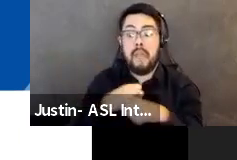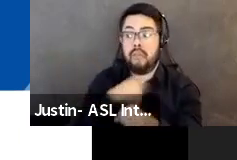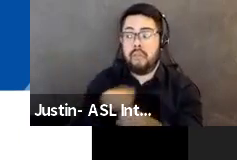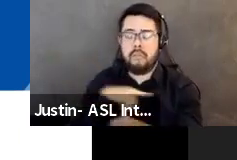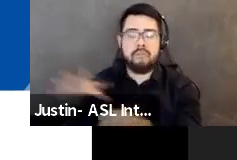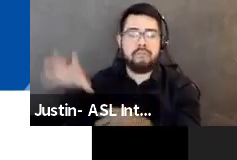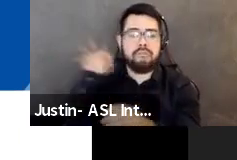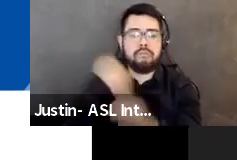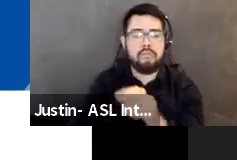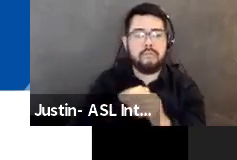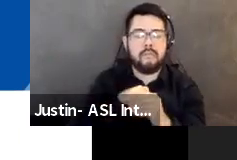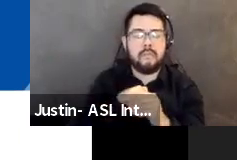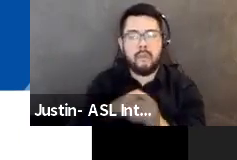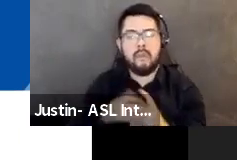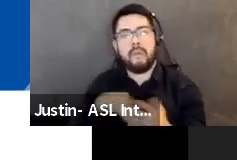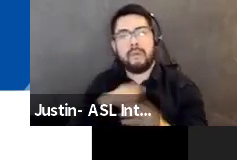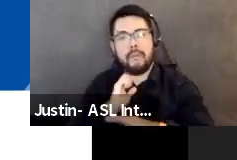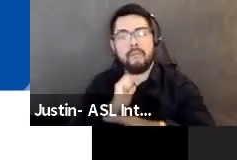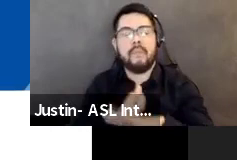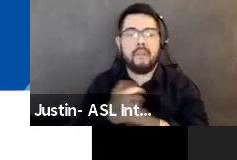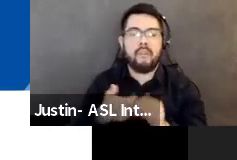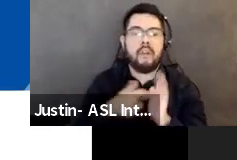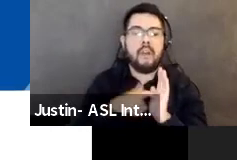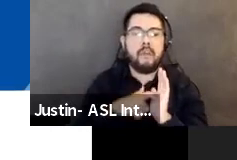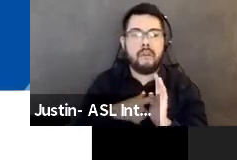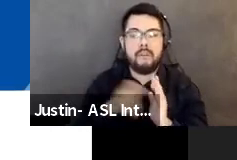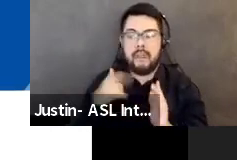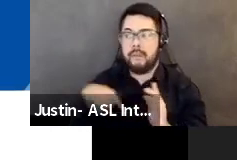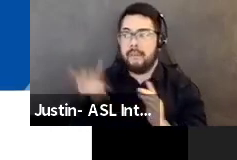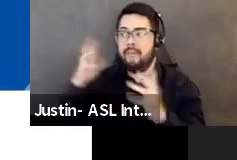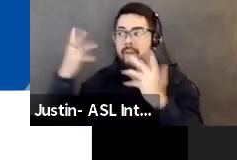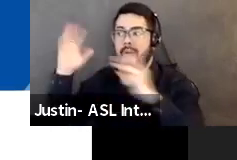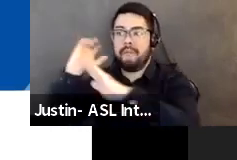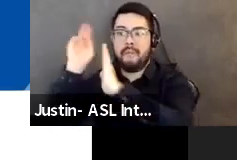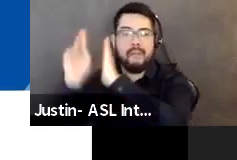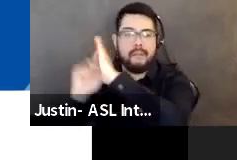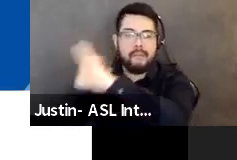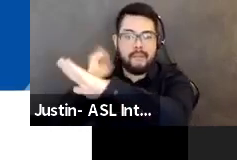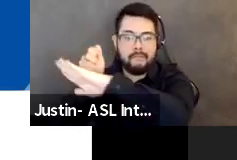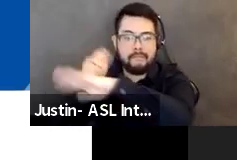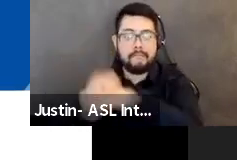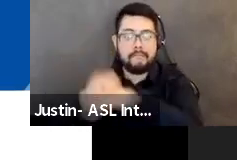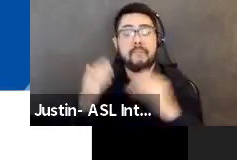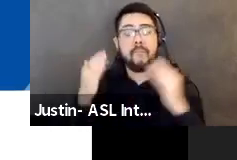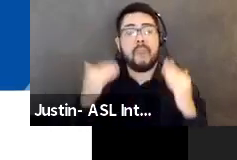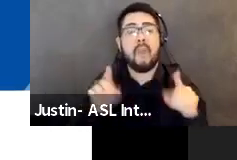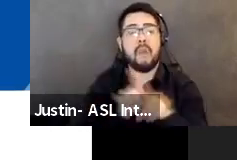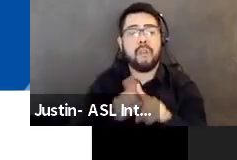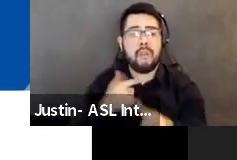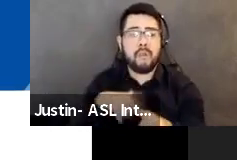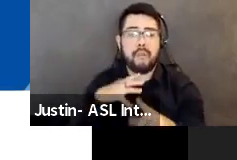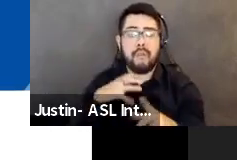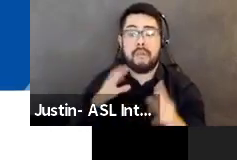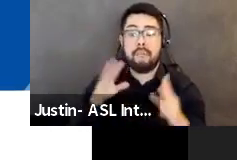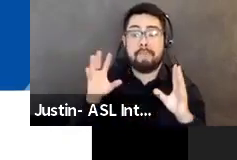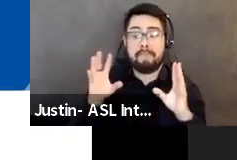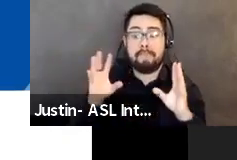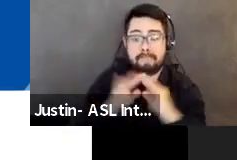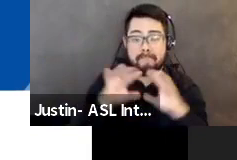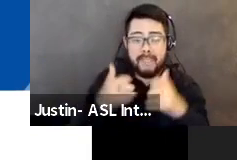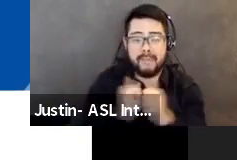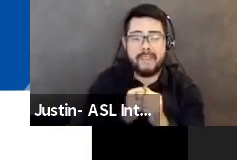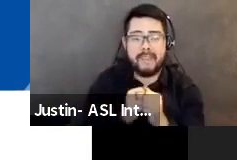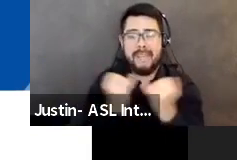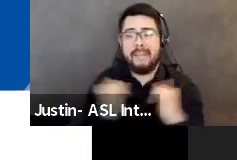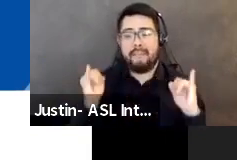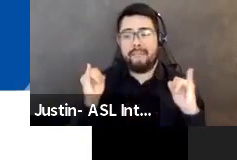require or we're implementing the requirements that we set forth in addition we're going to be meeting with the independent monitor who